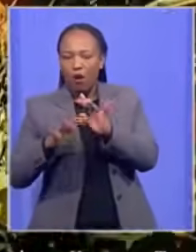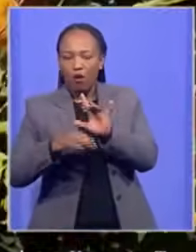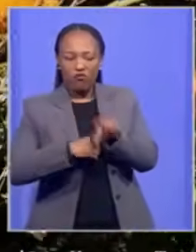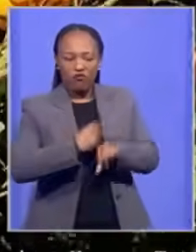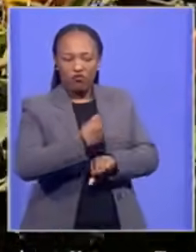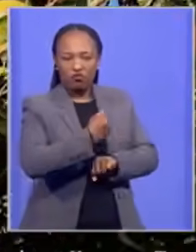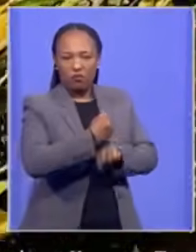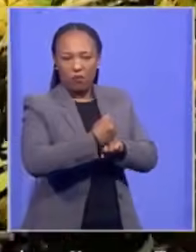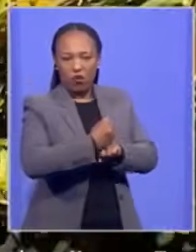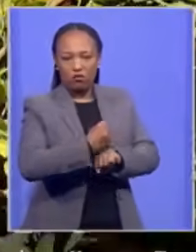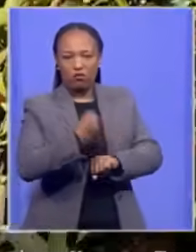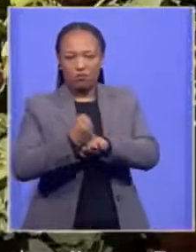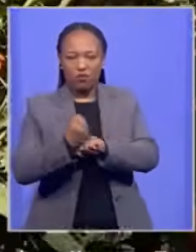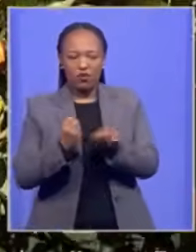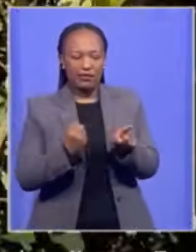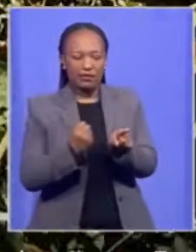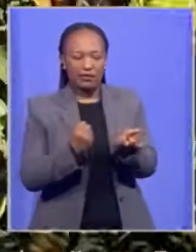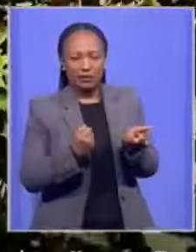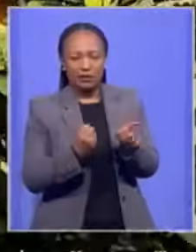ba